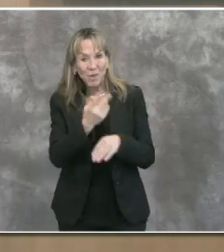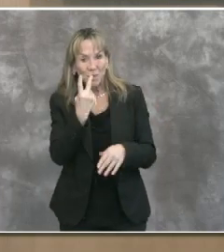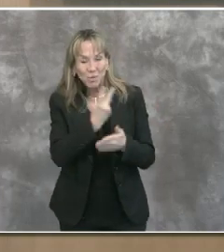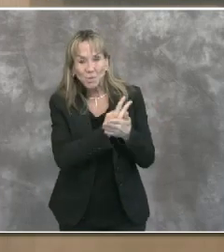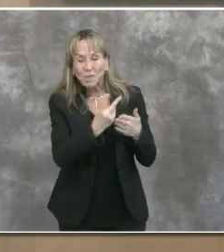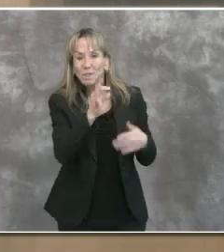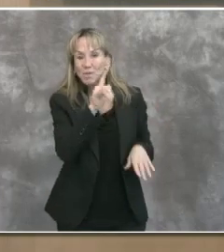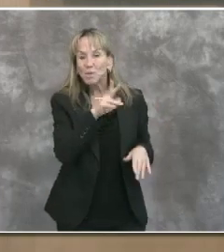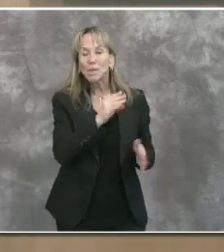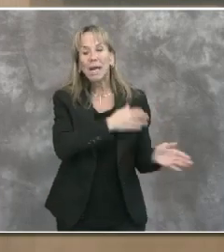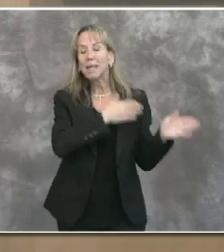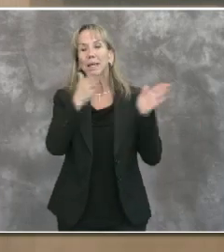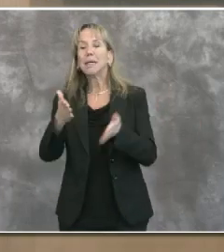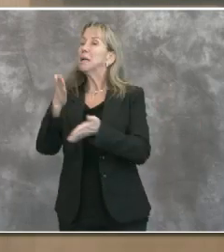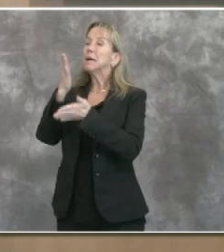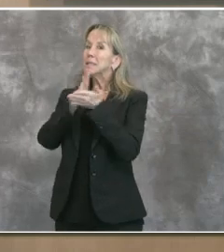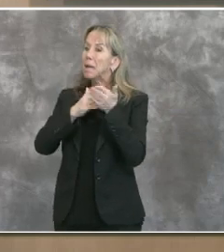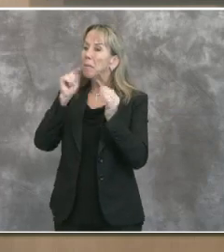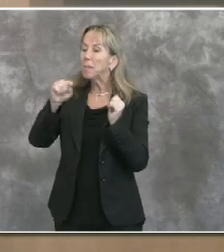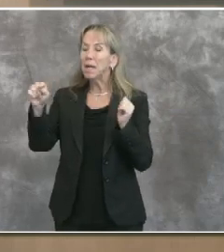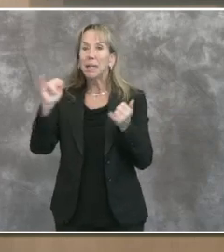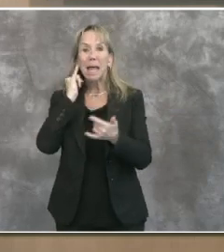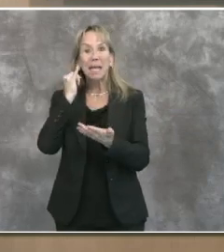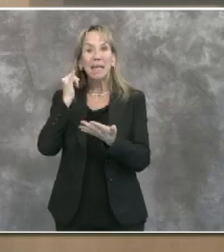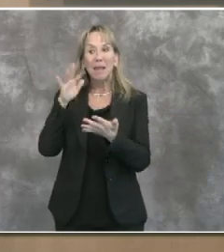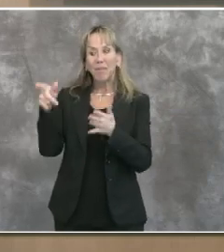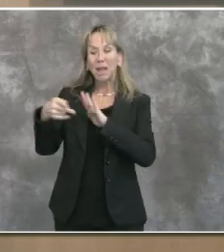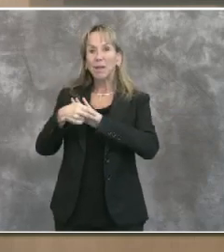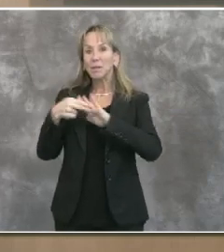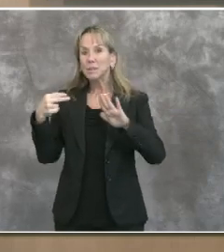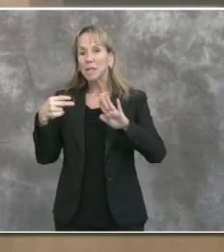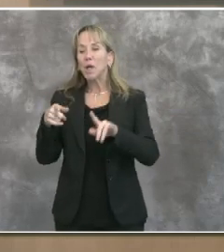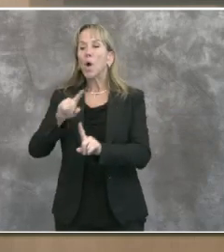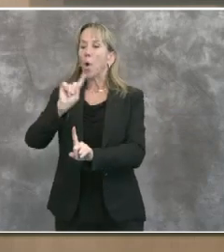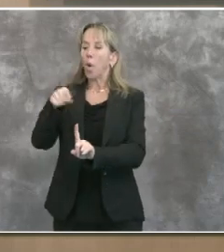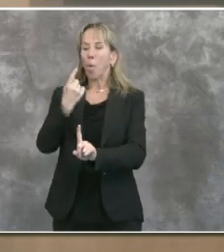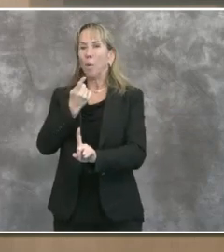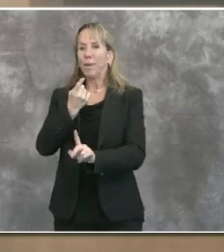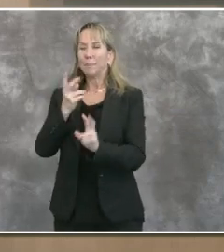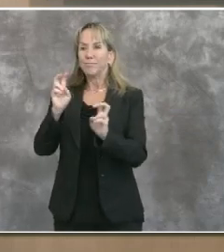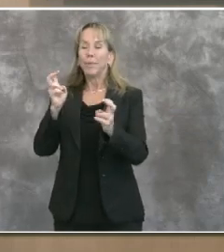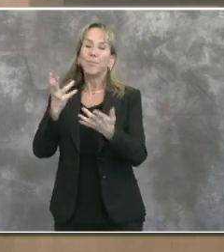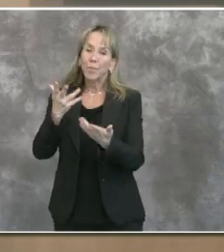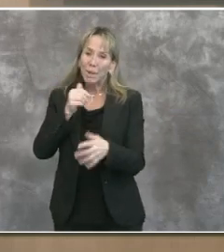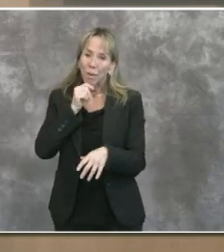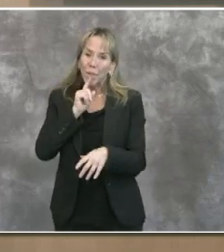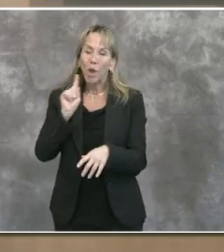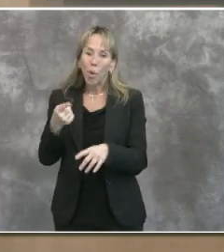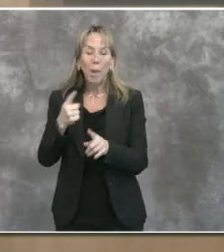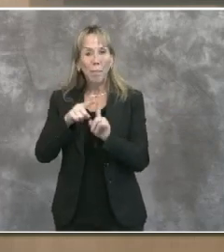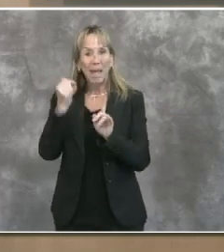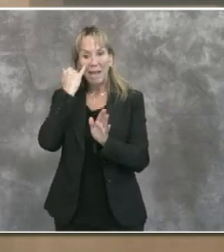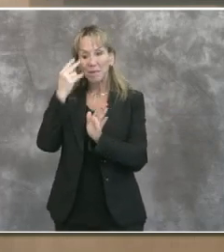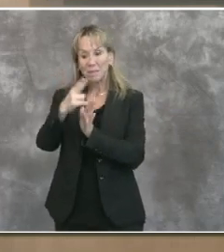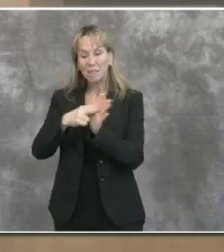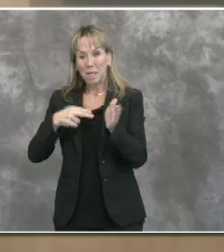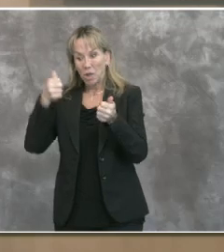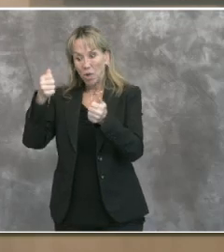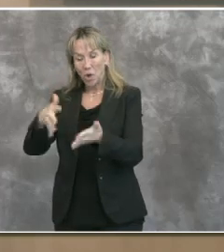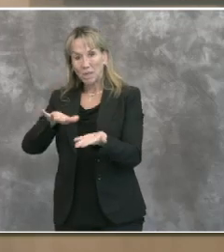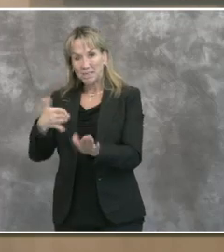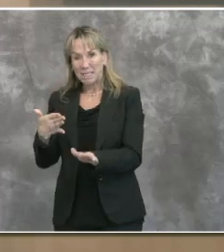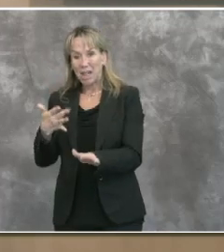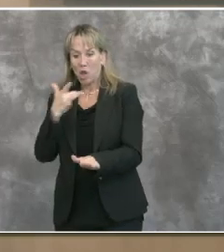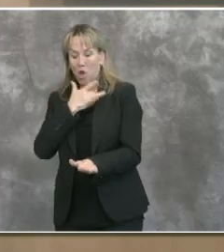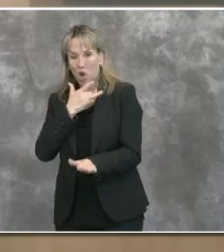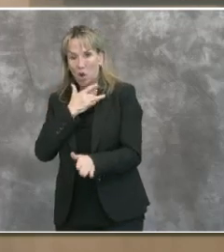as only heart attacks, as if that's something that you should say only about, it in fact was related